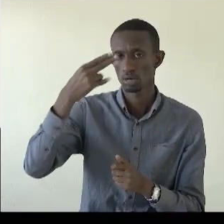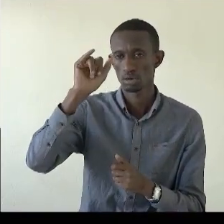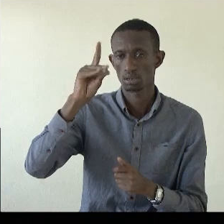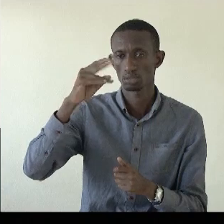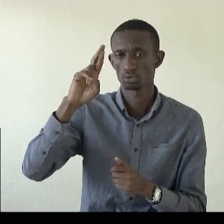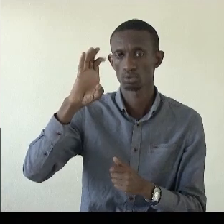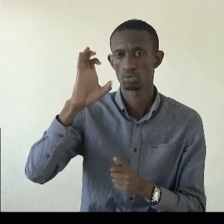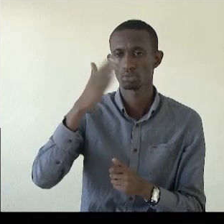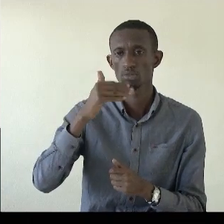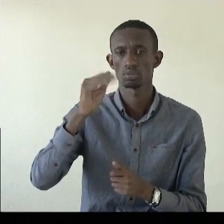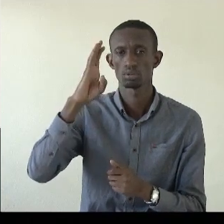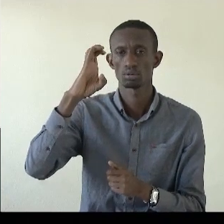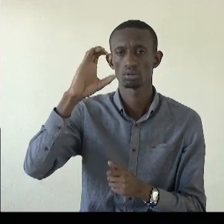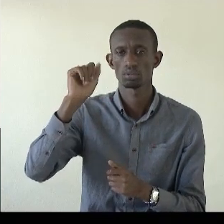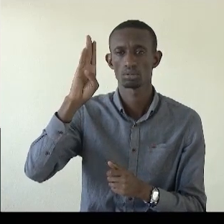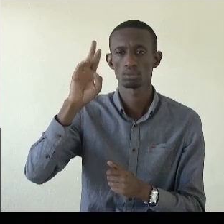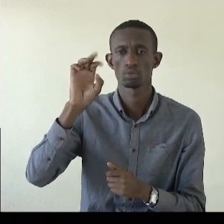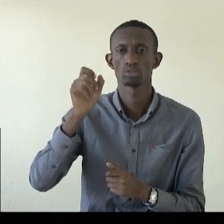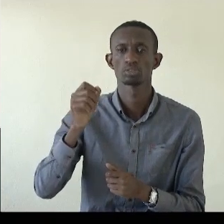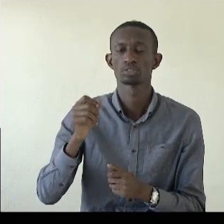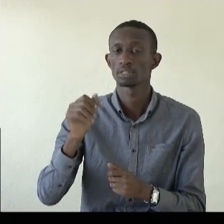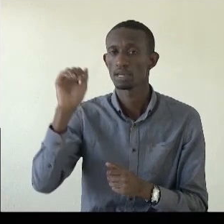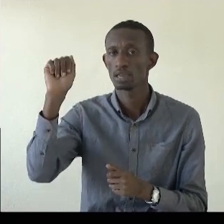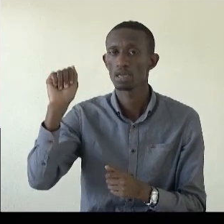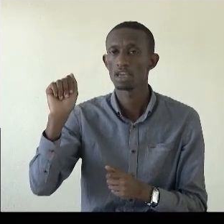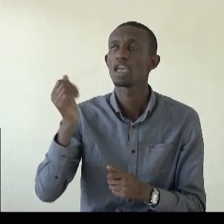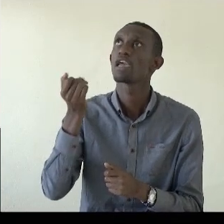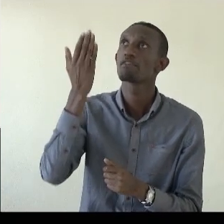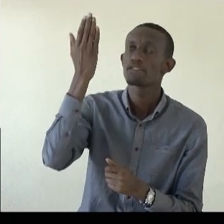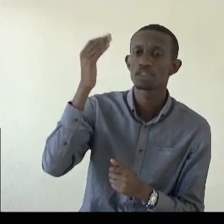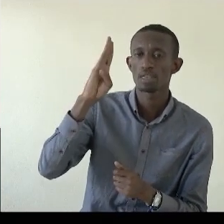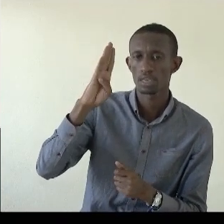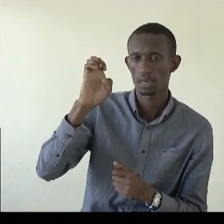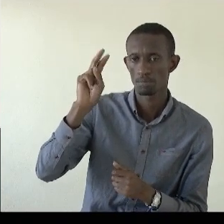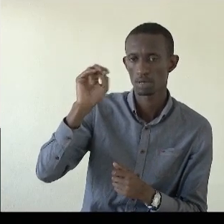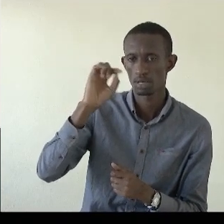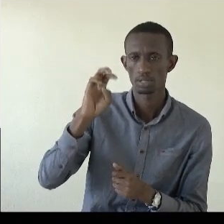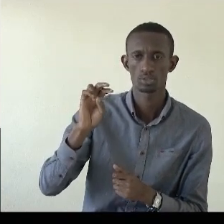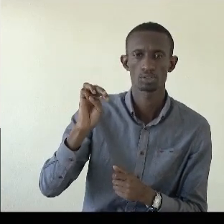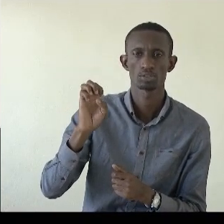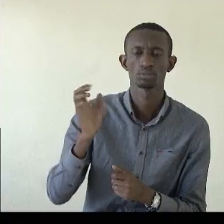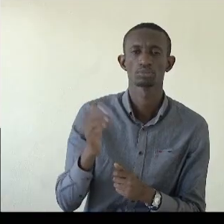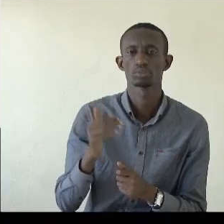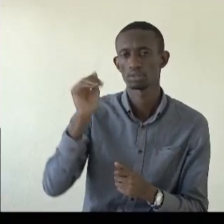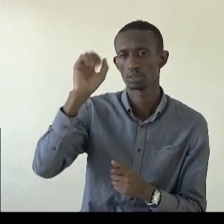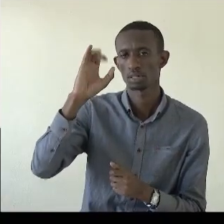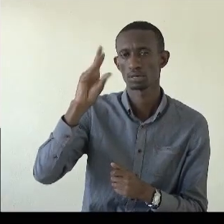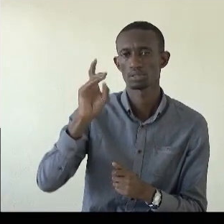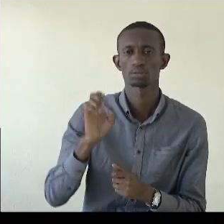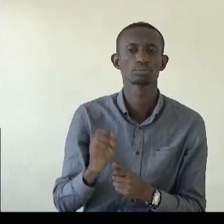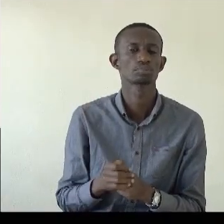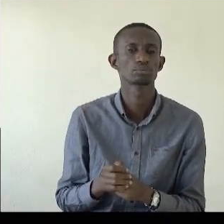Hydrocarbon A gave benzoic acid. This is benzoic acid. Hydrocarbon B